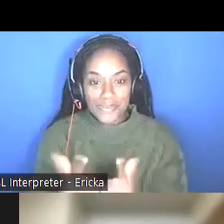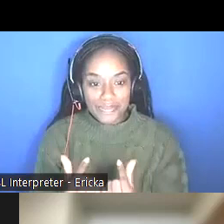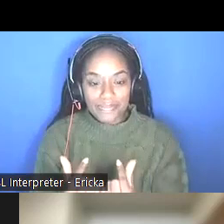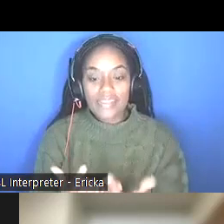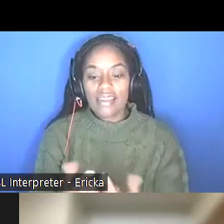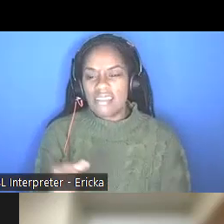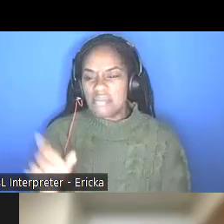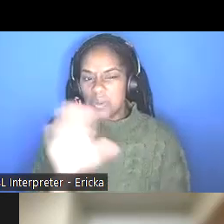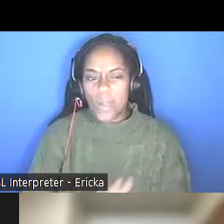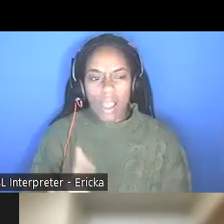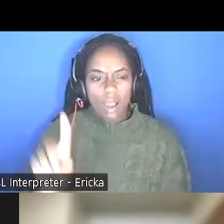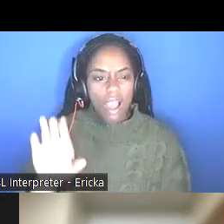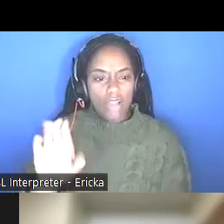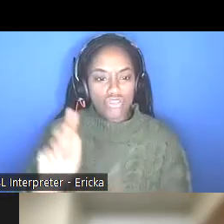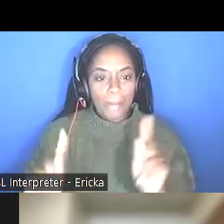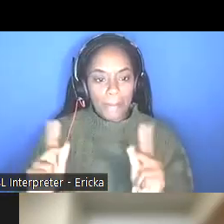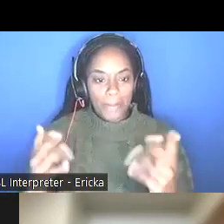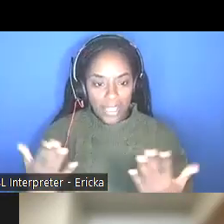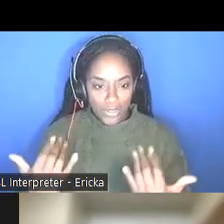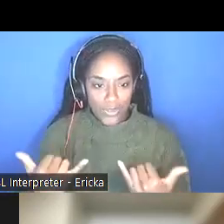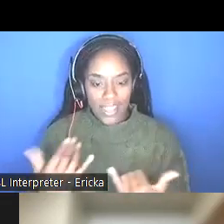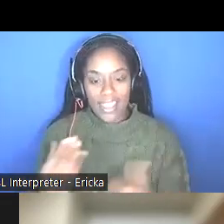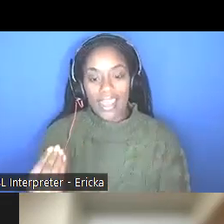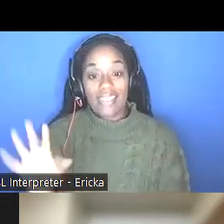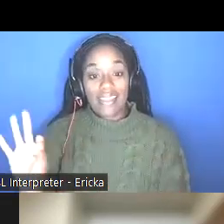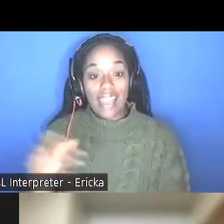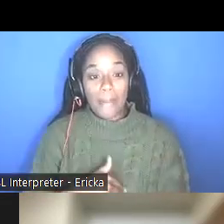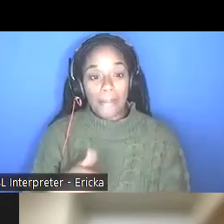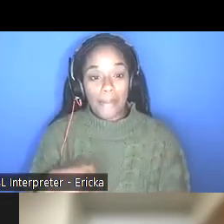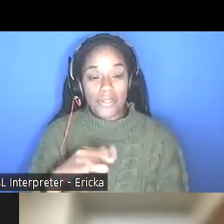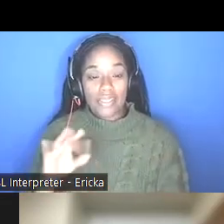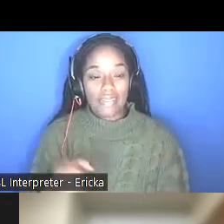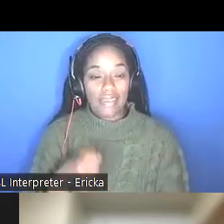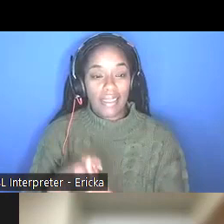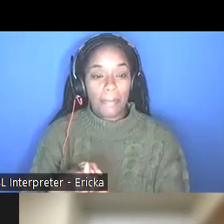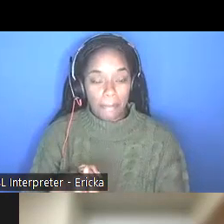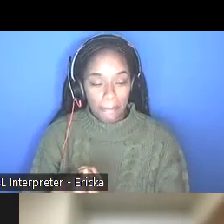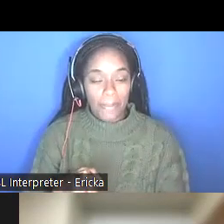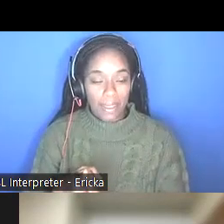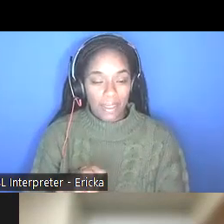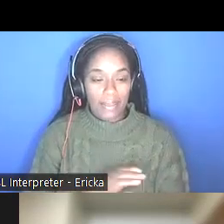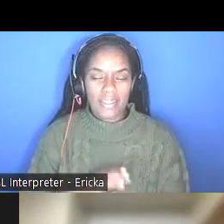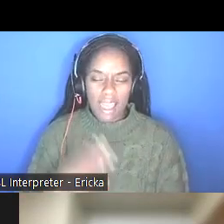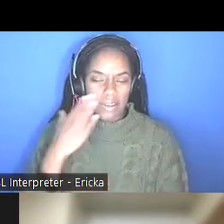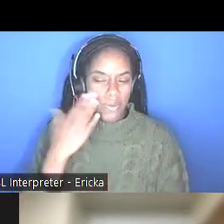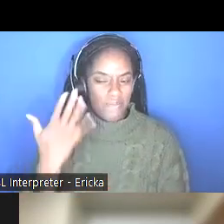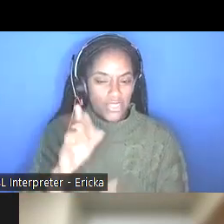100 or so participants on today and the 9 members of our Impact Committee. I know you've met with many of them